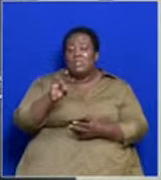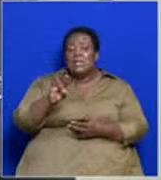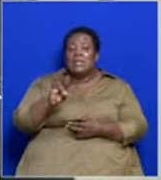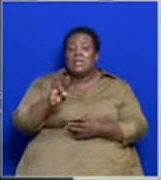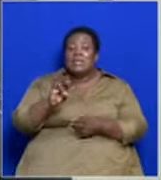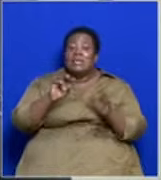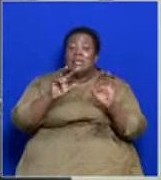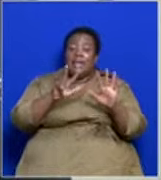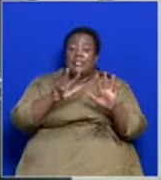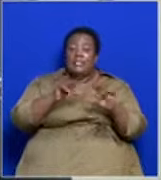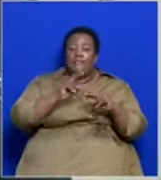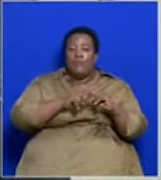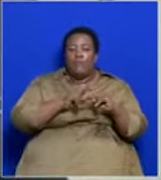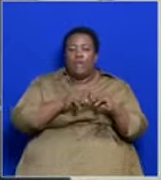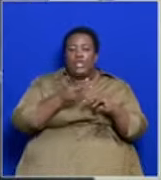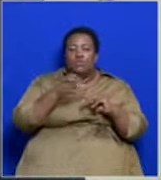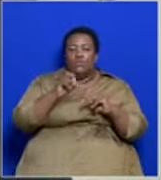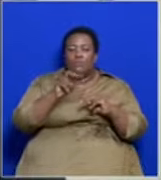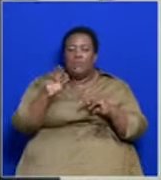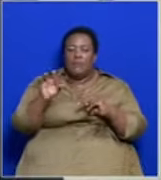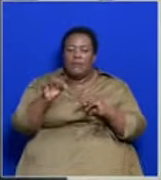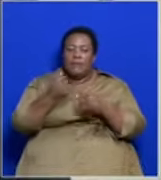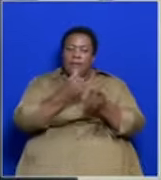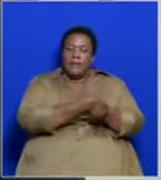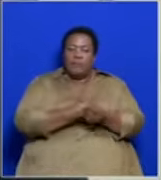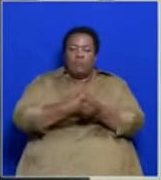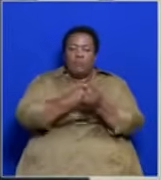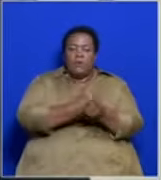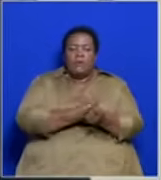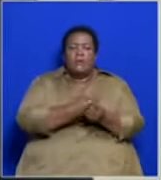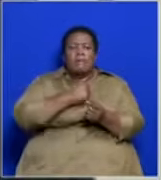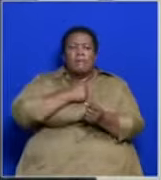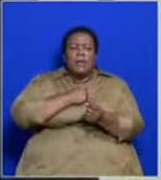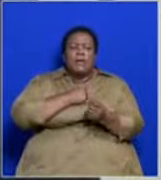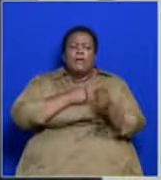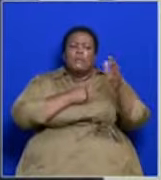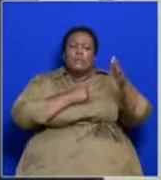my truck was loading goods in Patfontaine area.